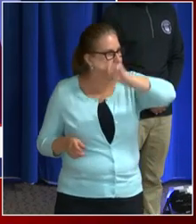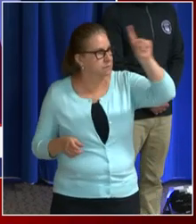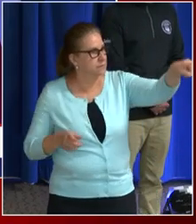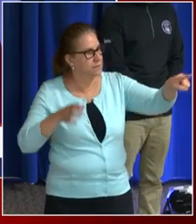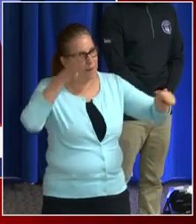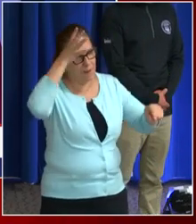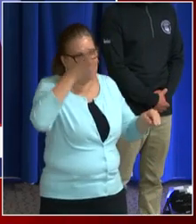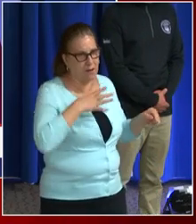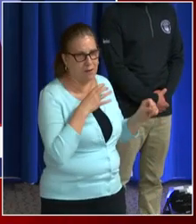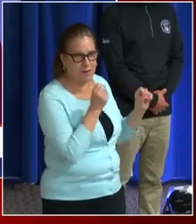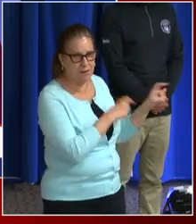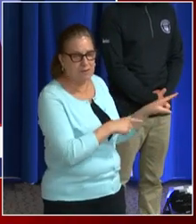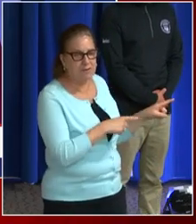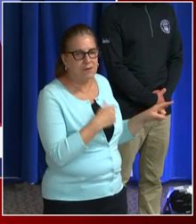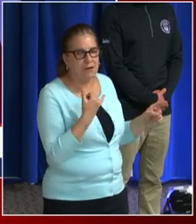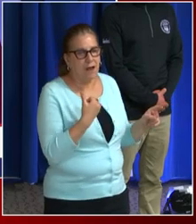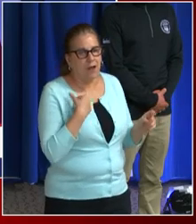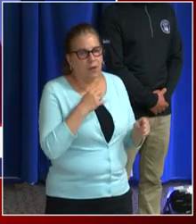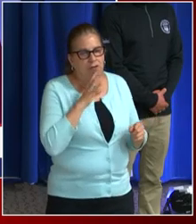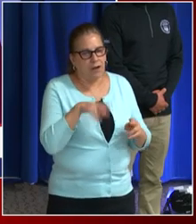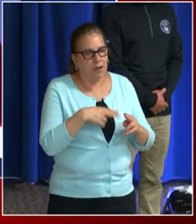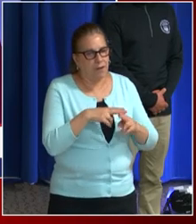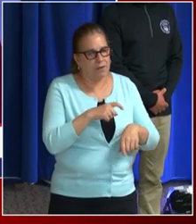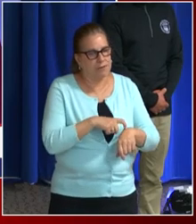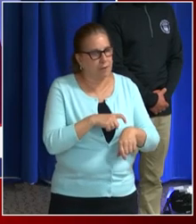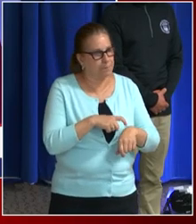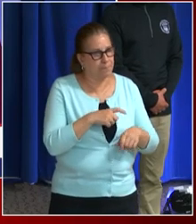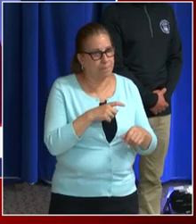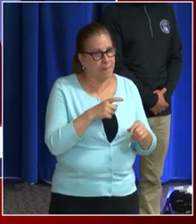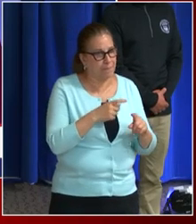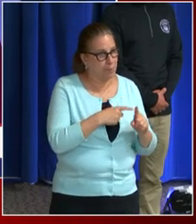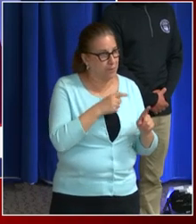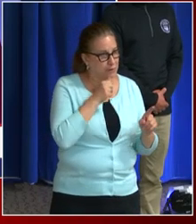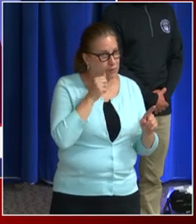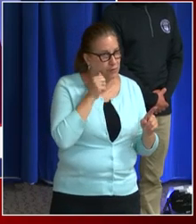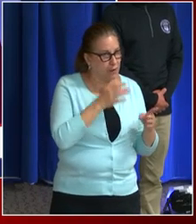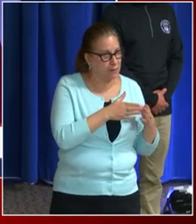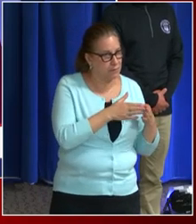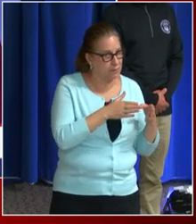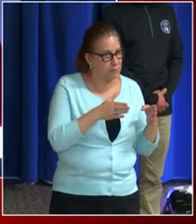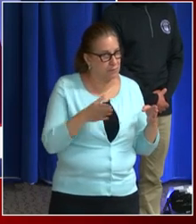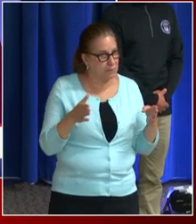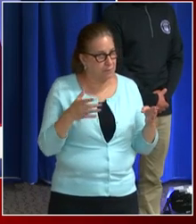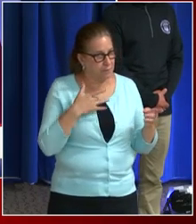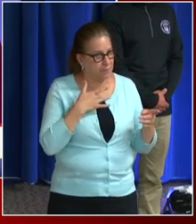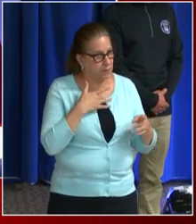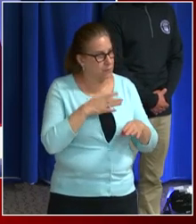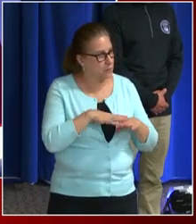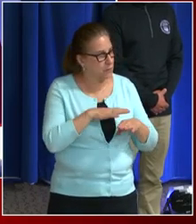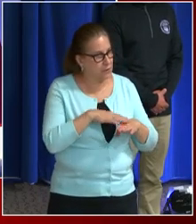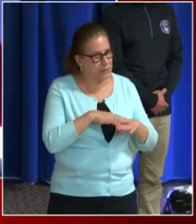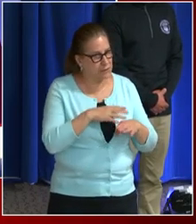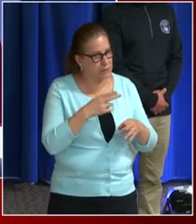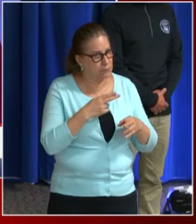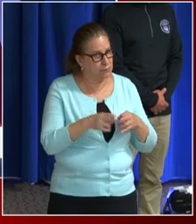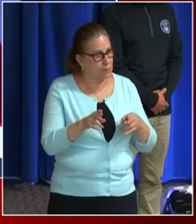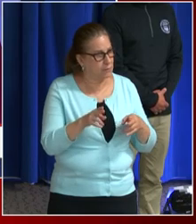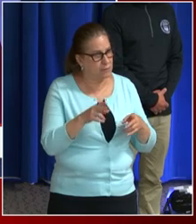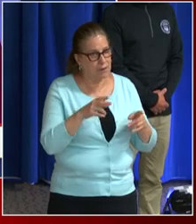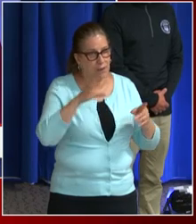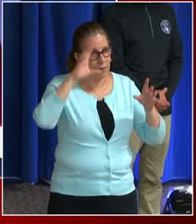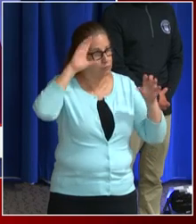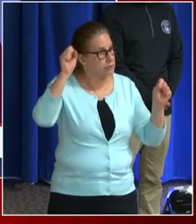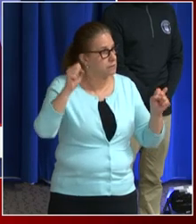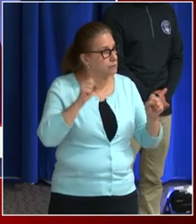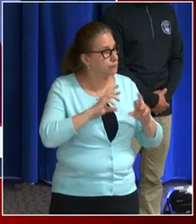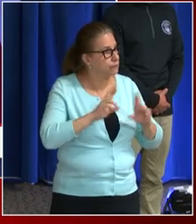yesterday. I mean, how does it make you feel that you were given such little warning prior to the presidential movement that was unplanned? I mean, there's